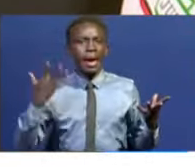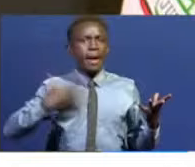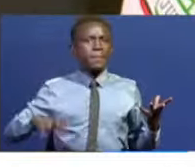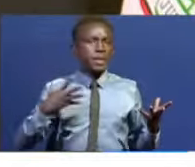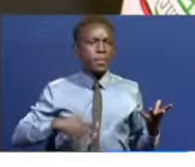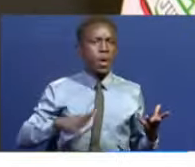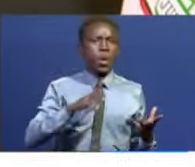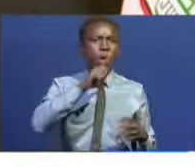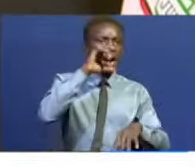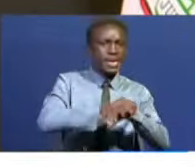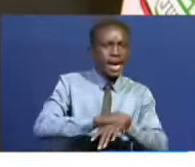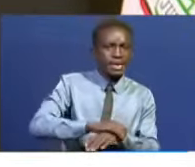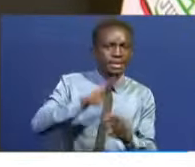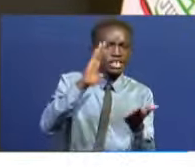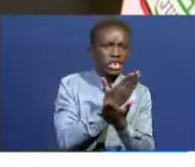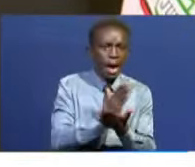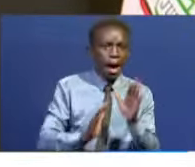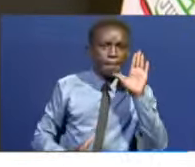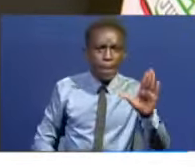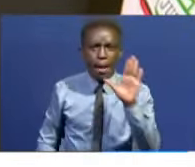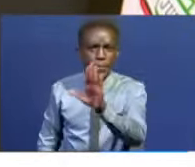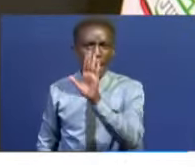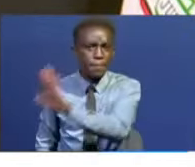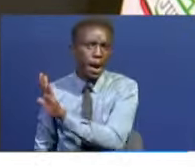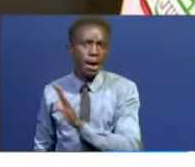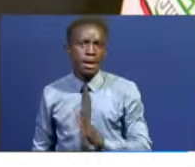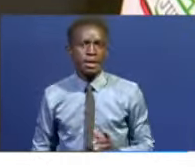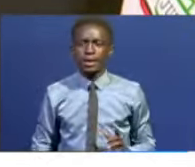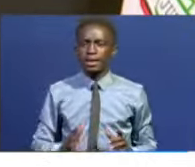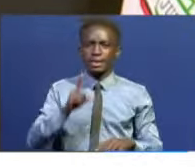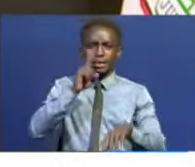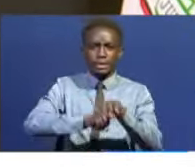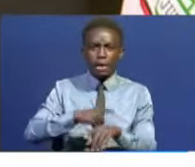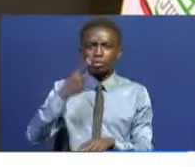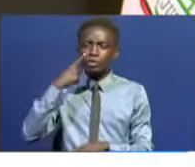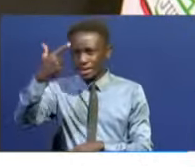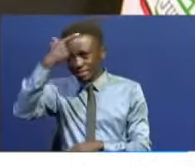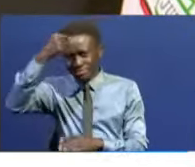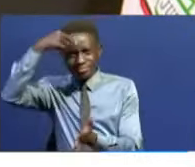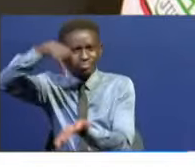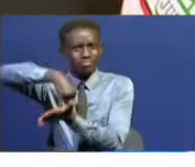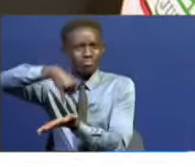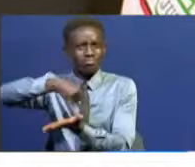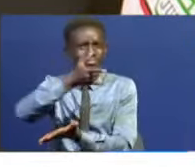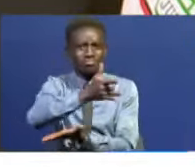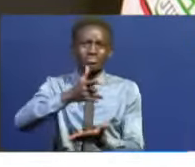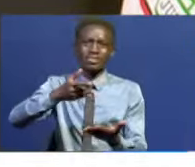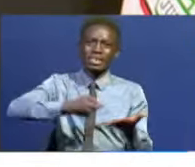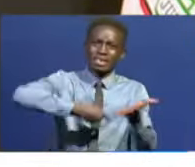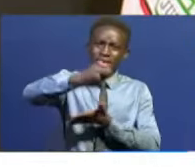their shares when he is a signatory to a share